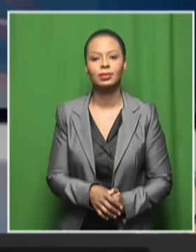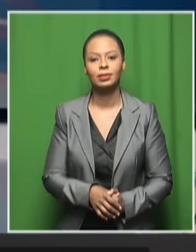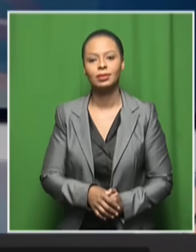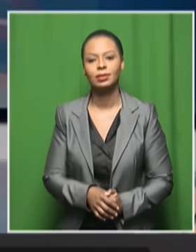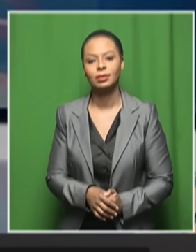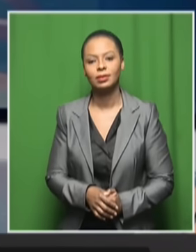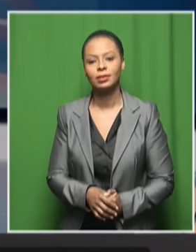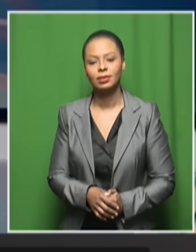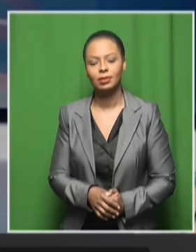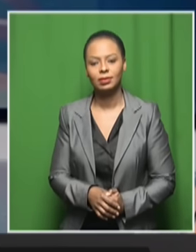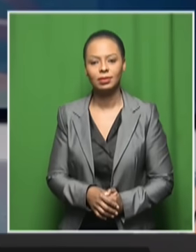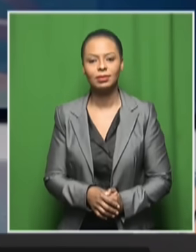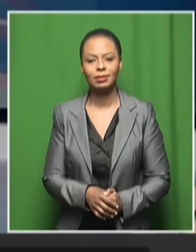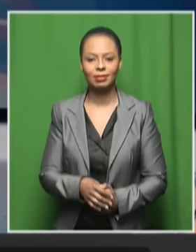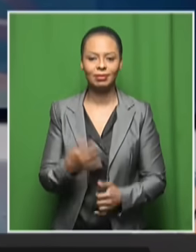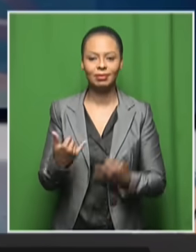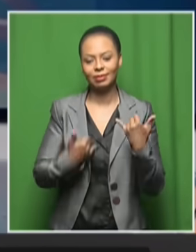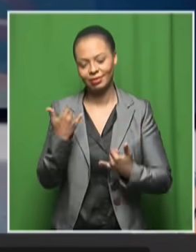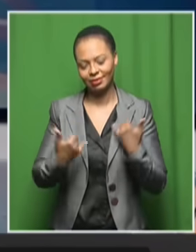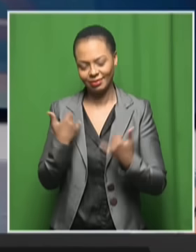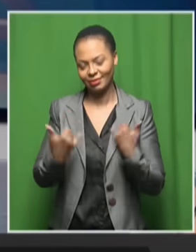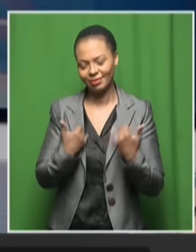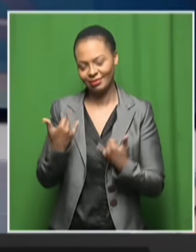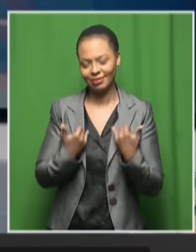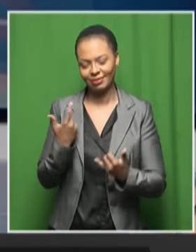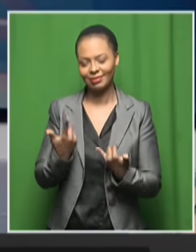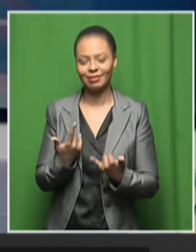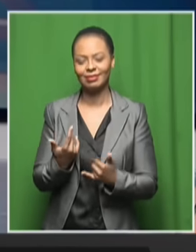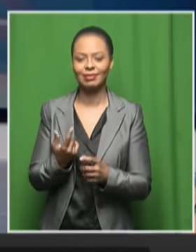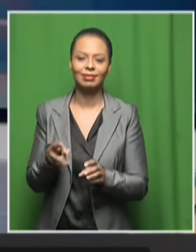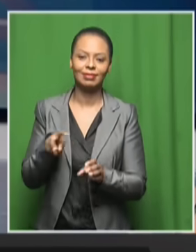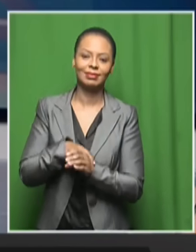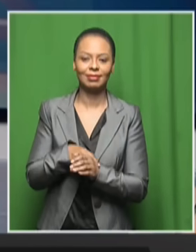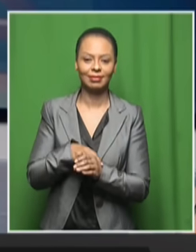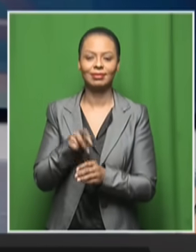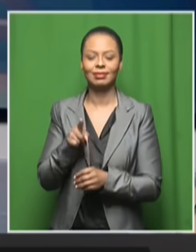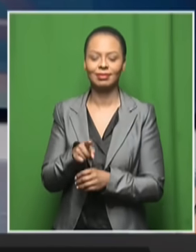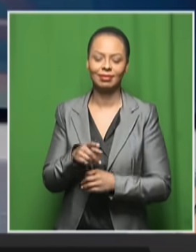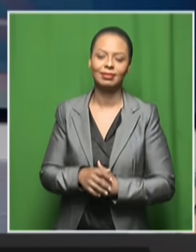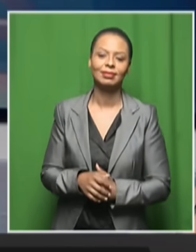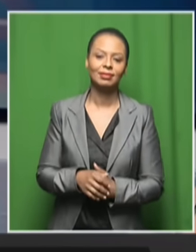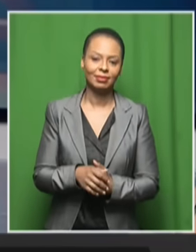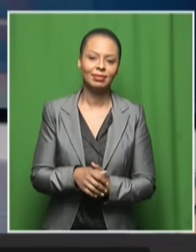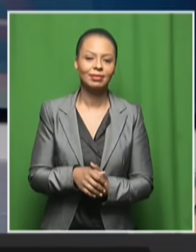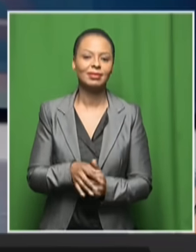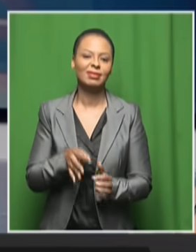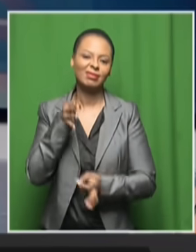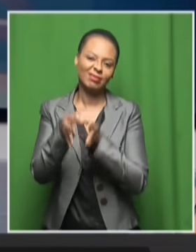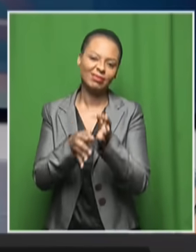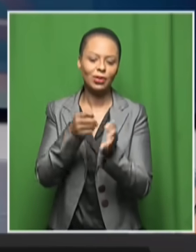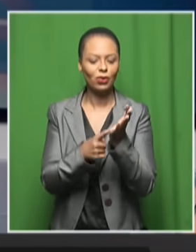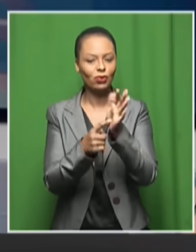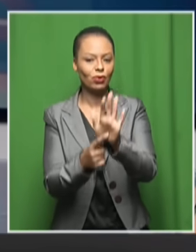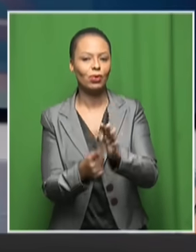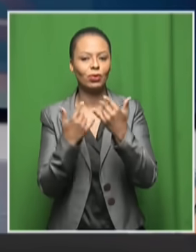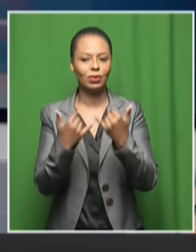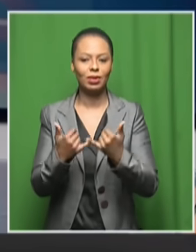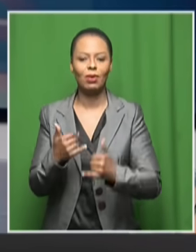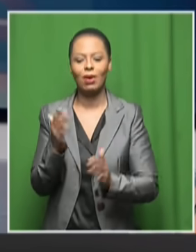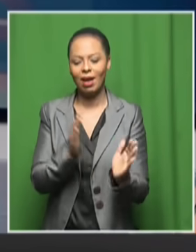Well, enjoy the ride there, Calvin Gludla and our other colleagues. And that just giving you a sense of what the